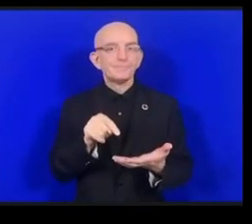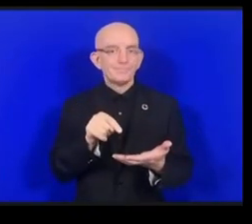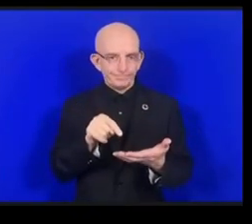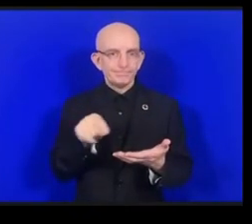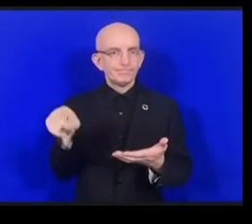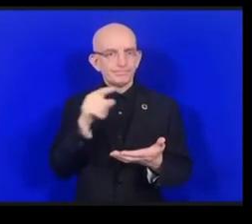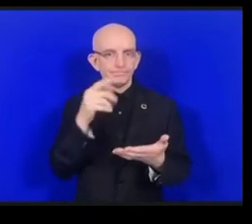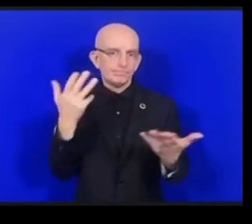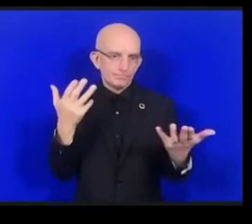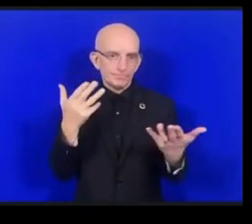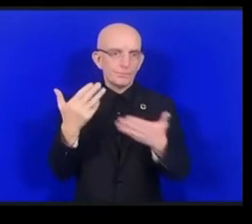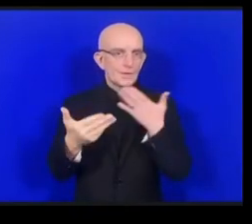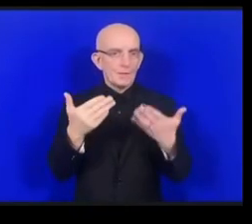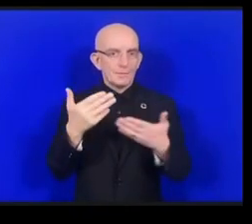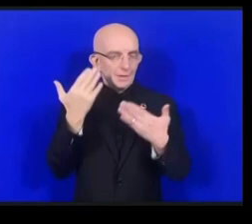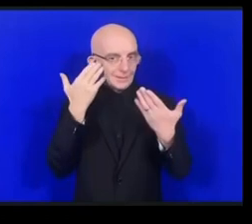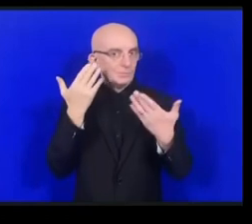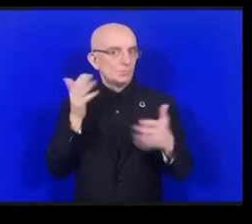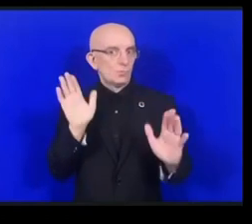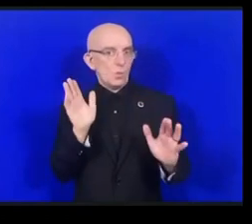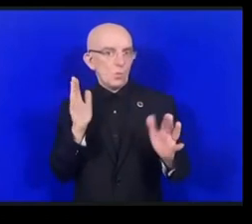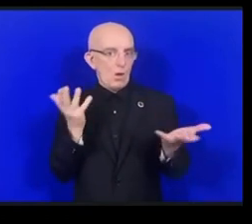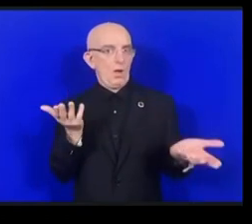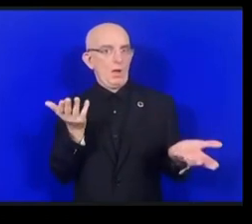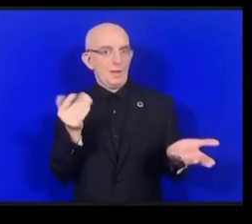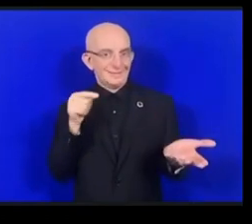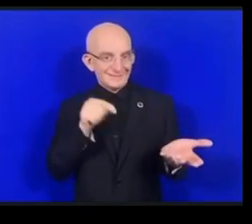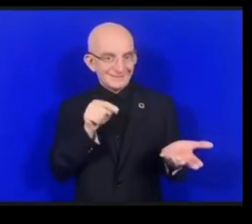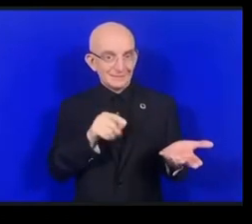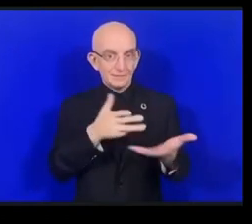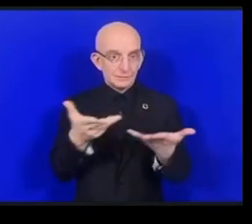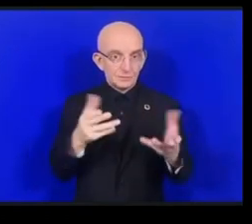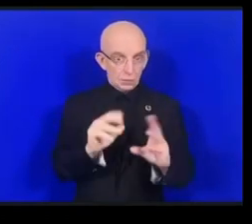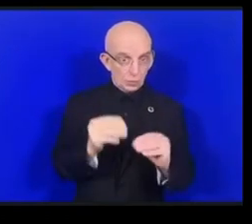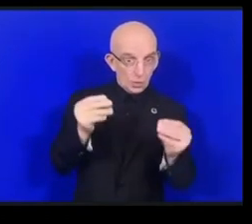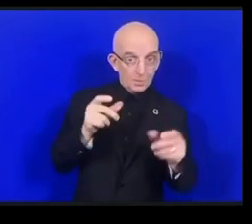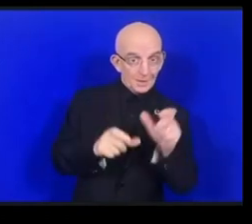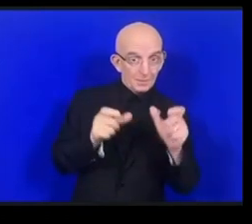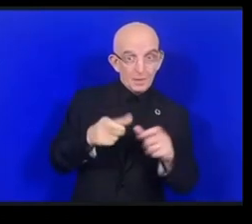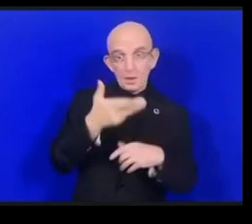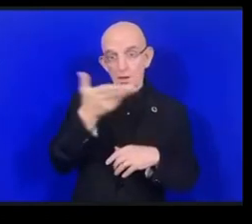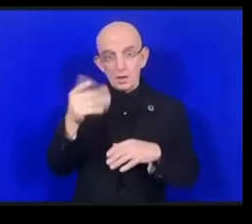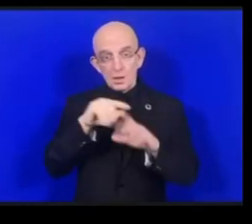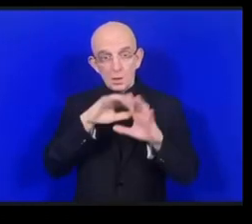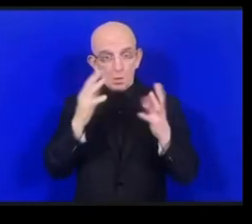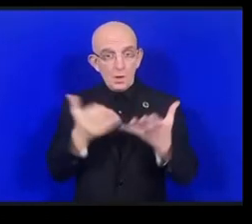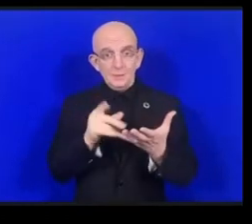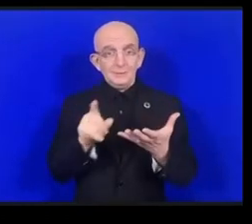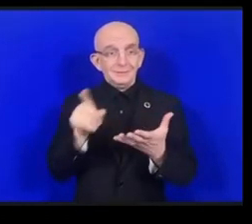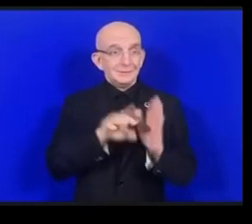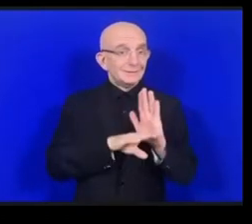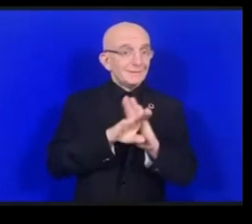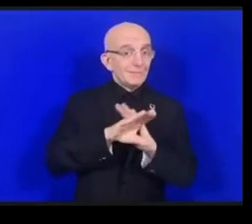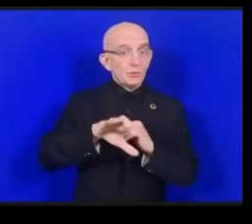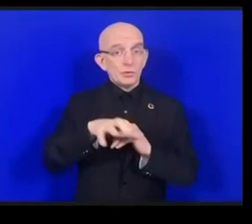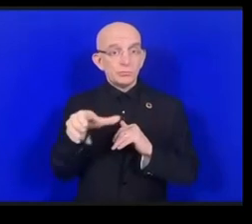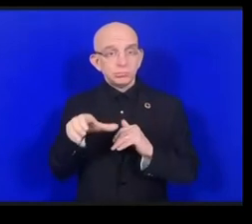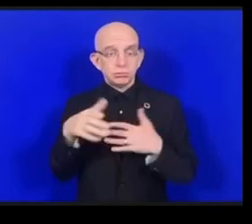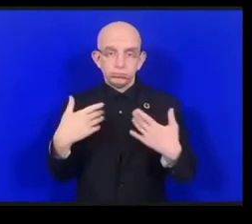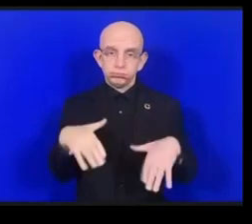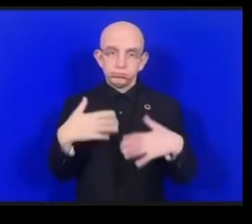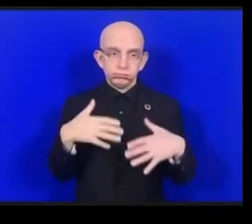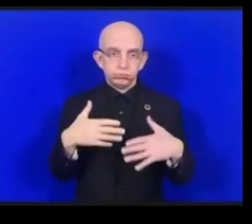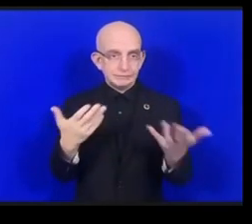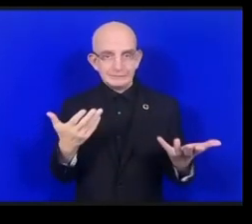the developing countries are not very notice about the how internet is impact and even they don't